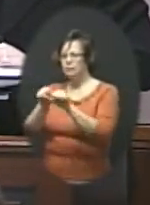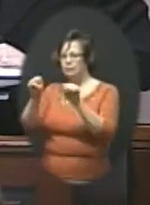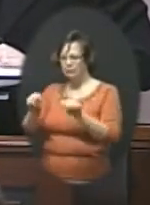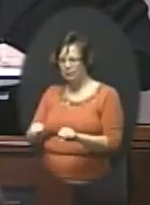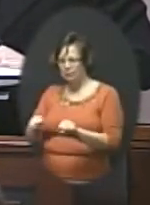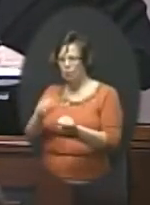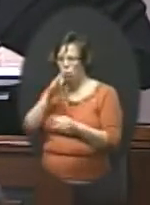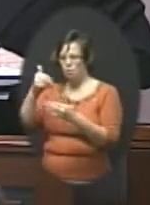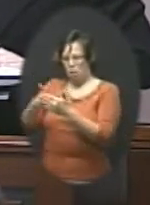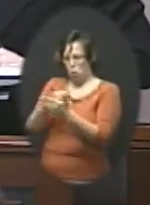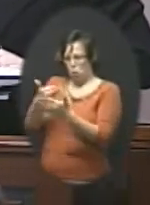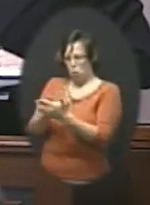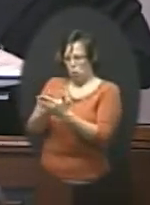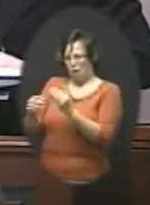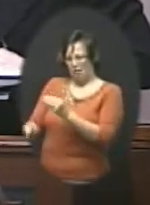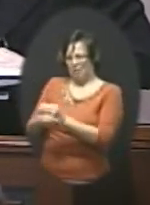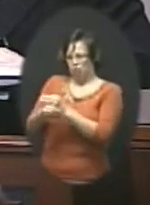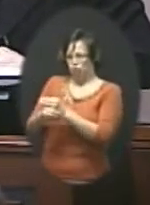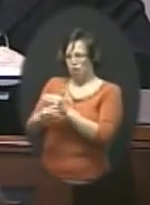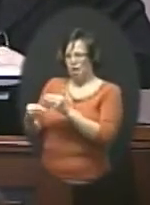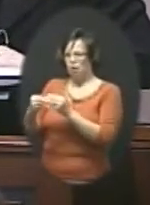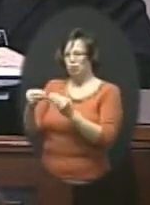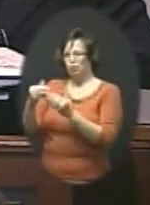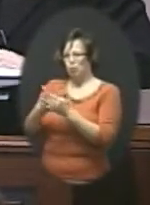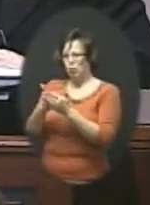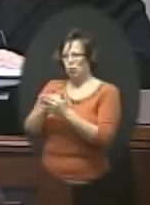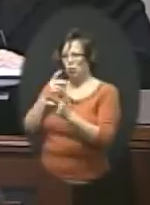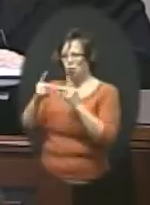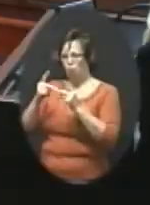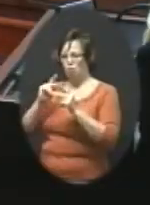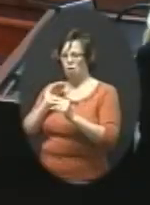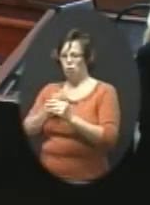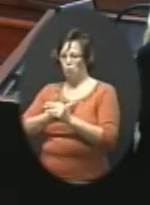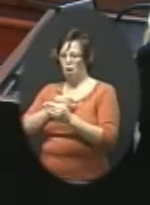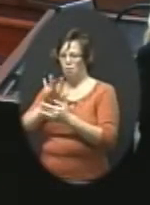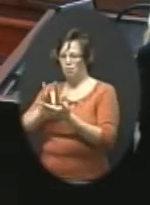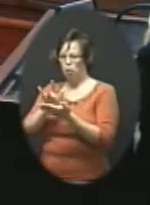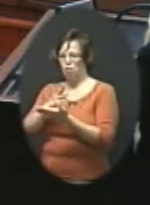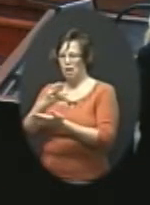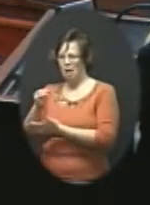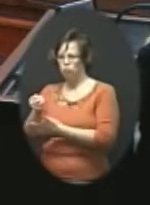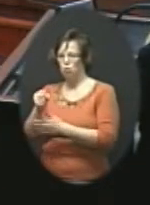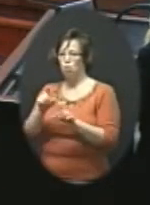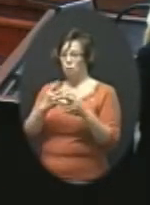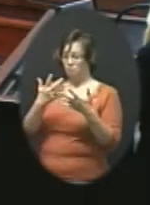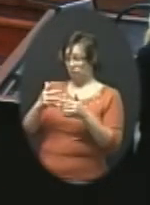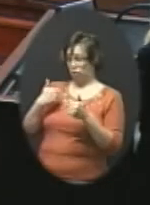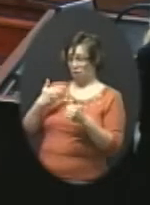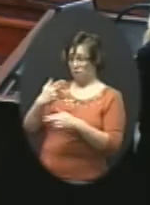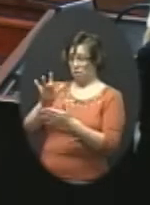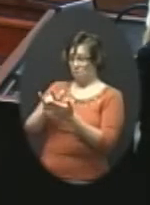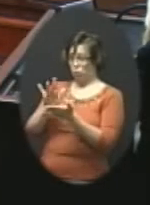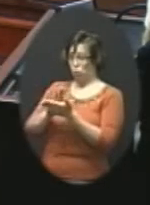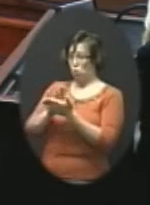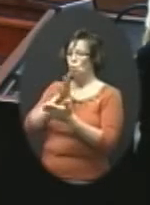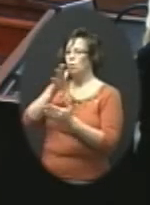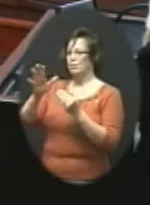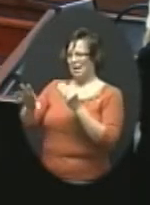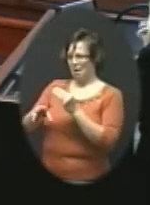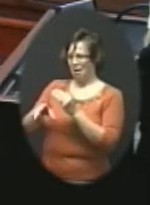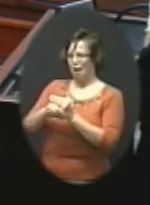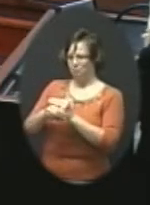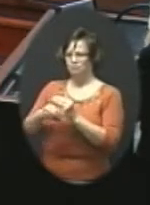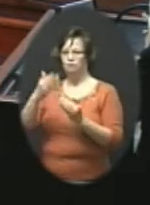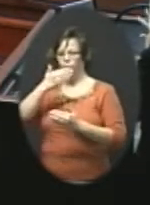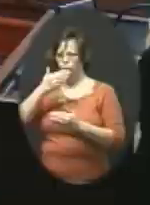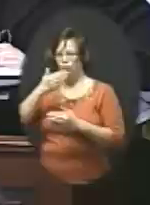will be a new addition and a new practice and protocol at our middle and high schools. So we already have them at the middle schools. We're going to be putting them at the middle schools. They'll be new. Front